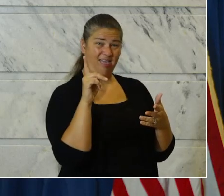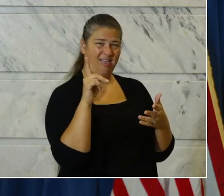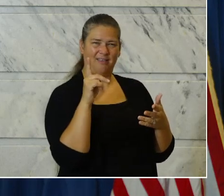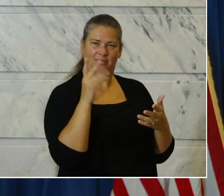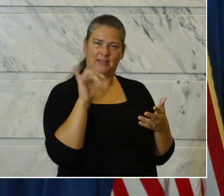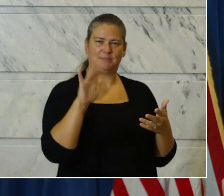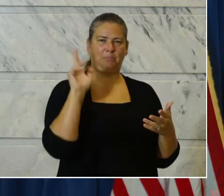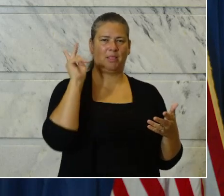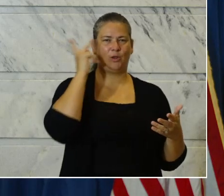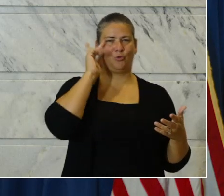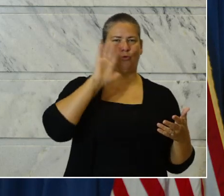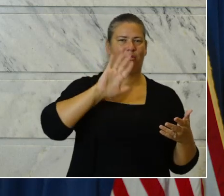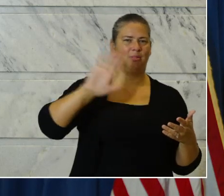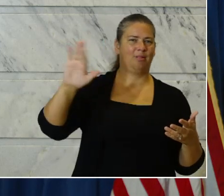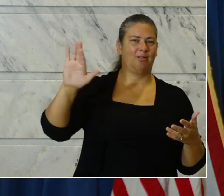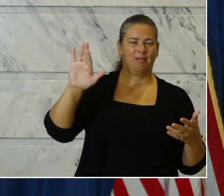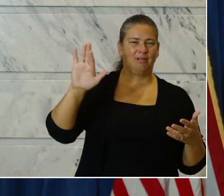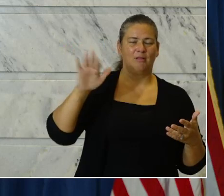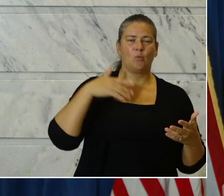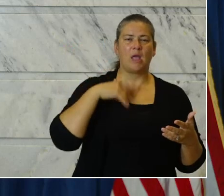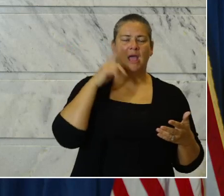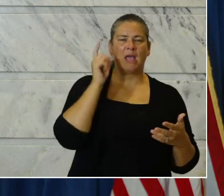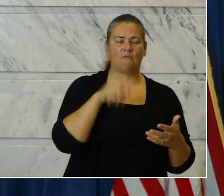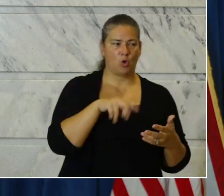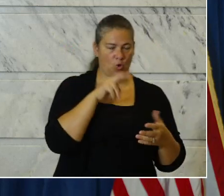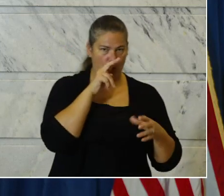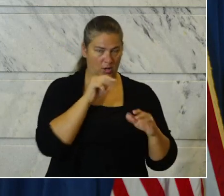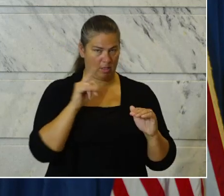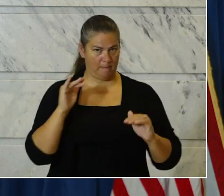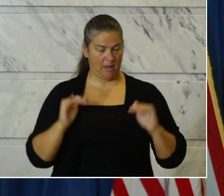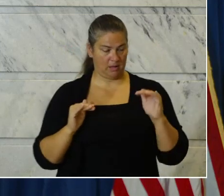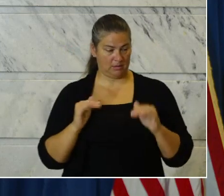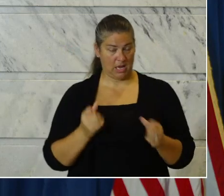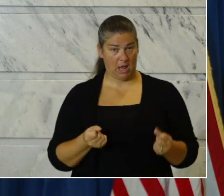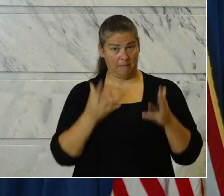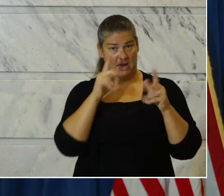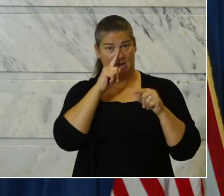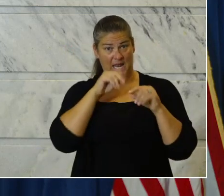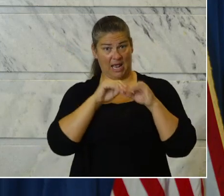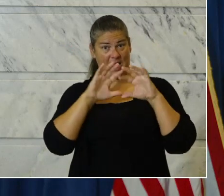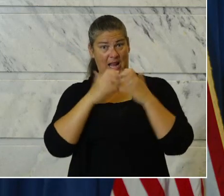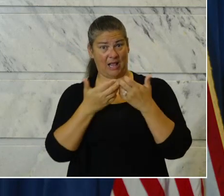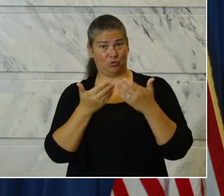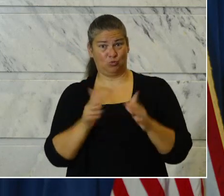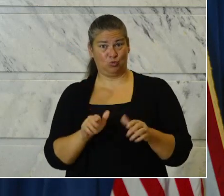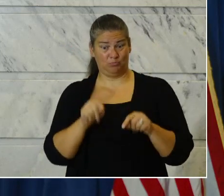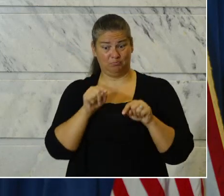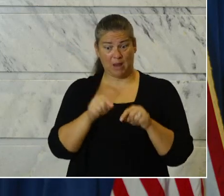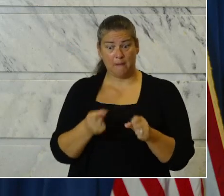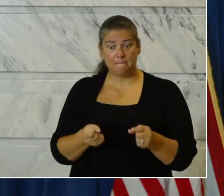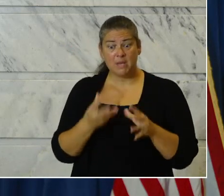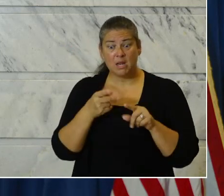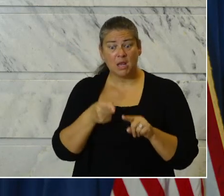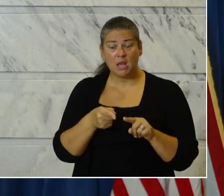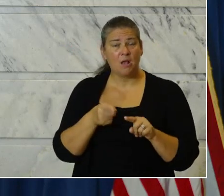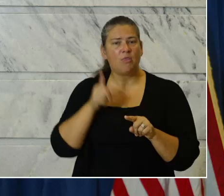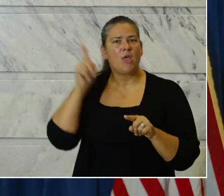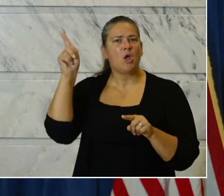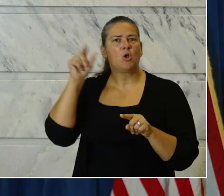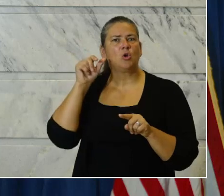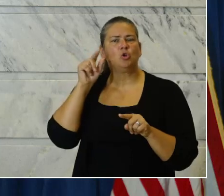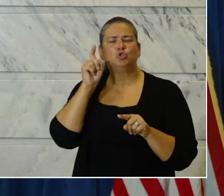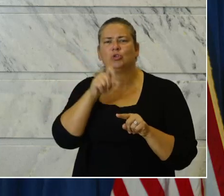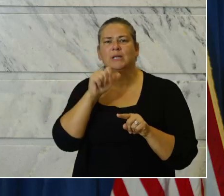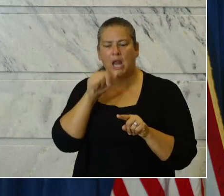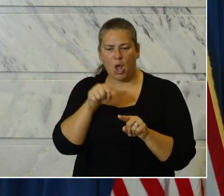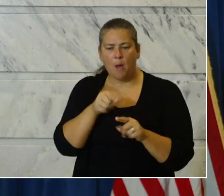is balance the dollars and the cents. The number of kids that should be in a classroom right now can't just be based on what's the break-even mark at